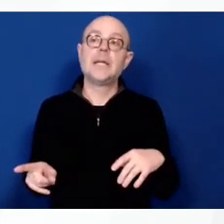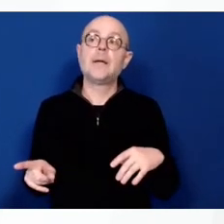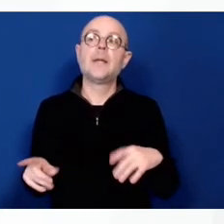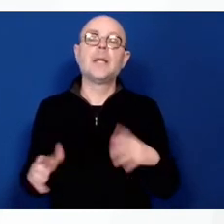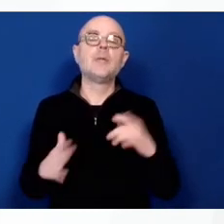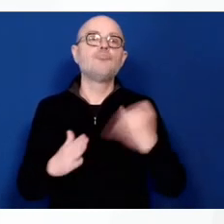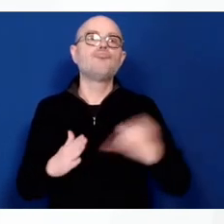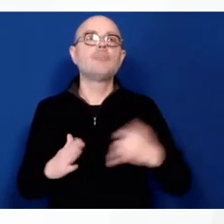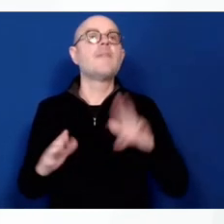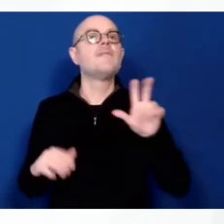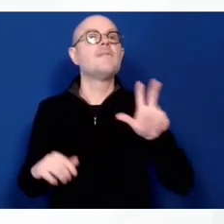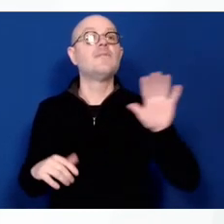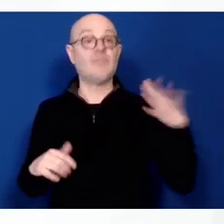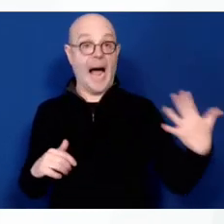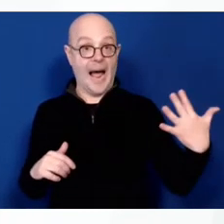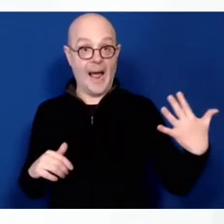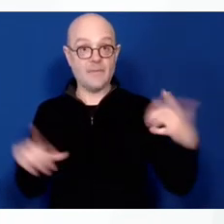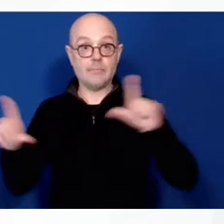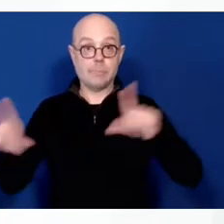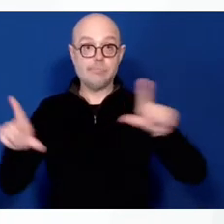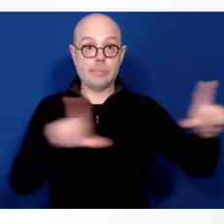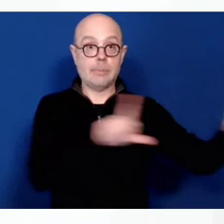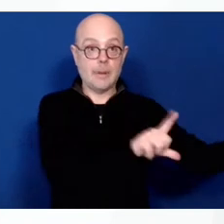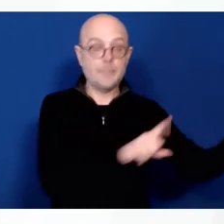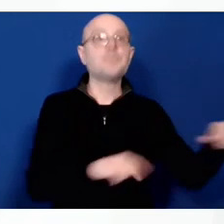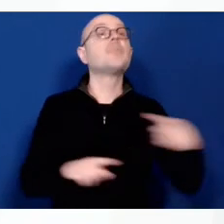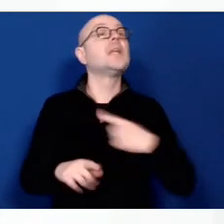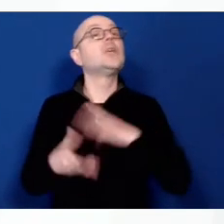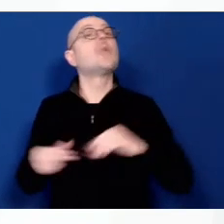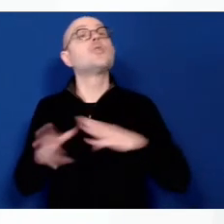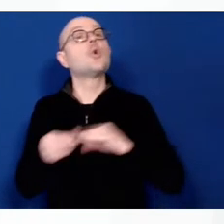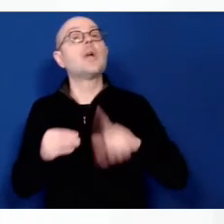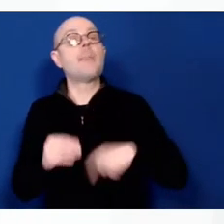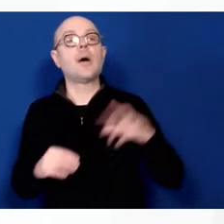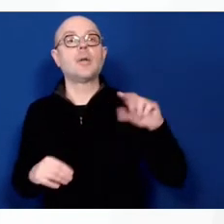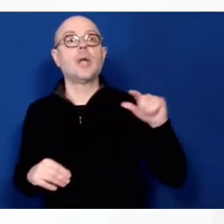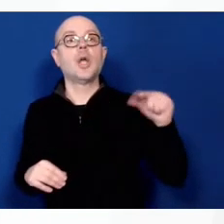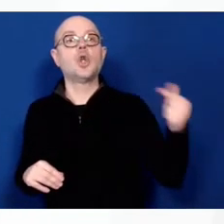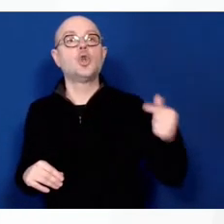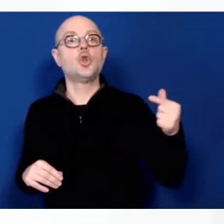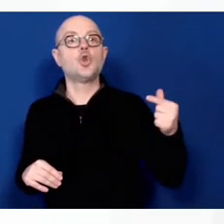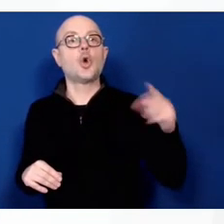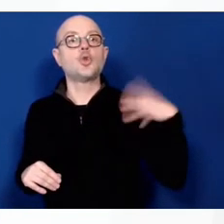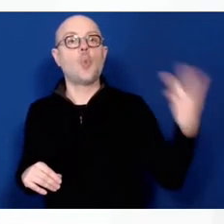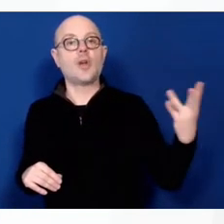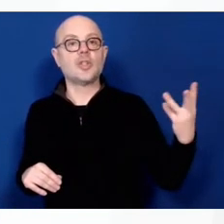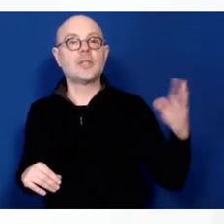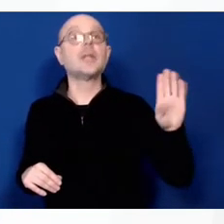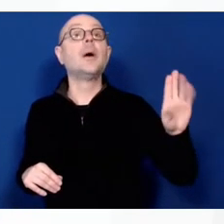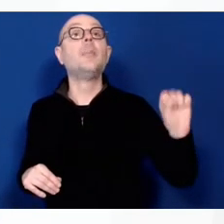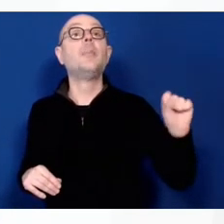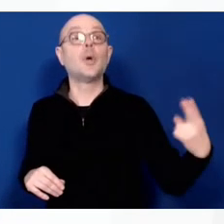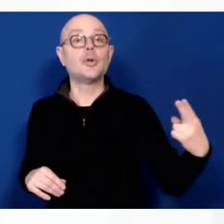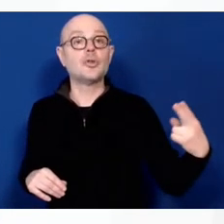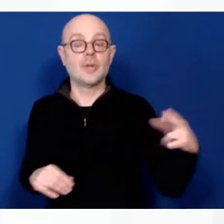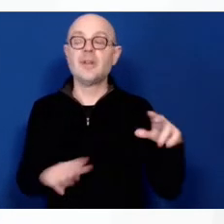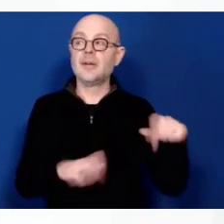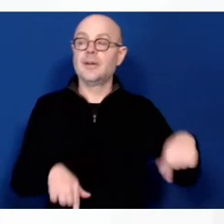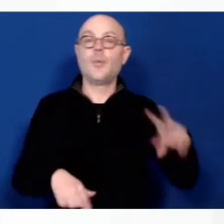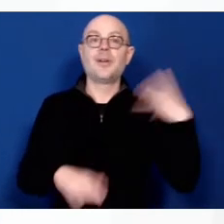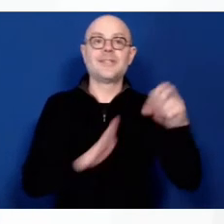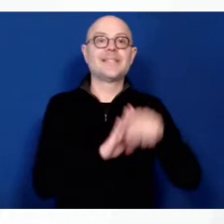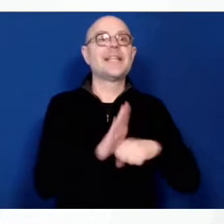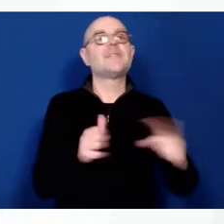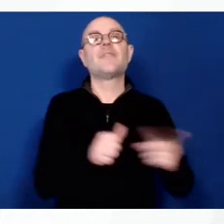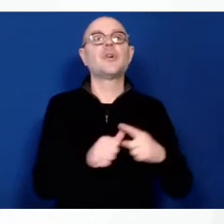he told the story of George Washington Bush, a man popularly known as the state's first African-American settler.